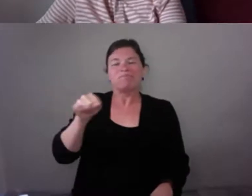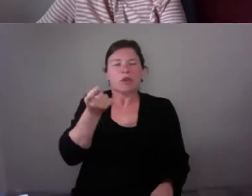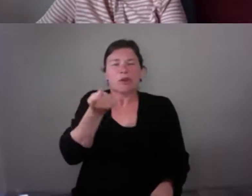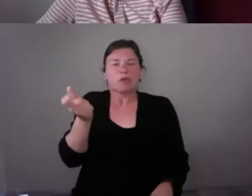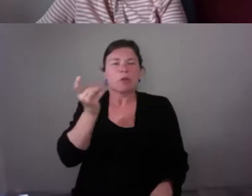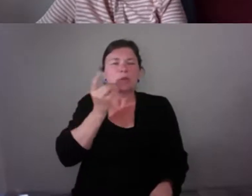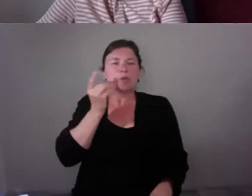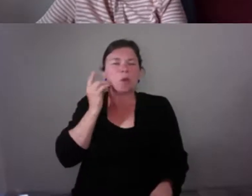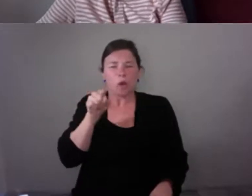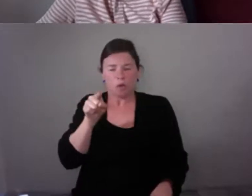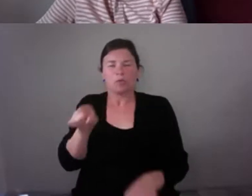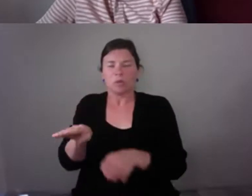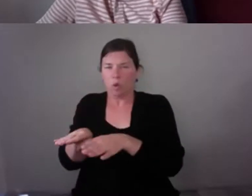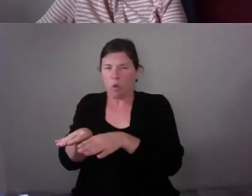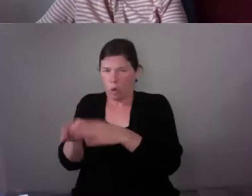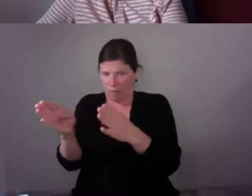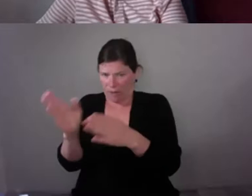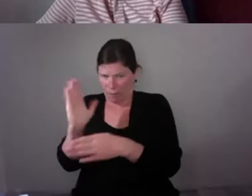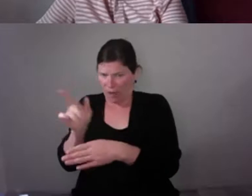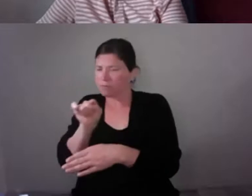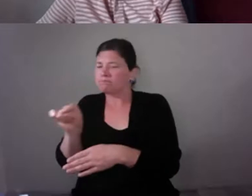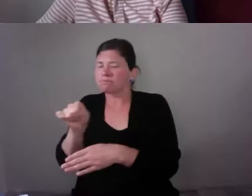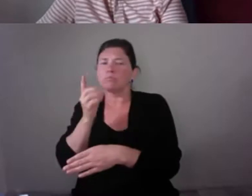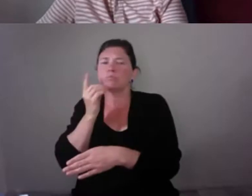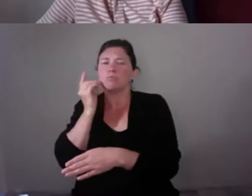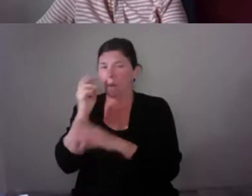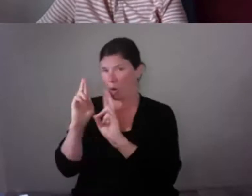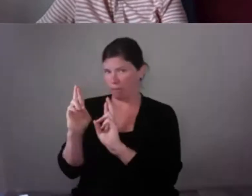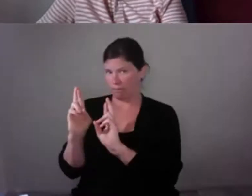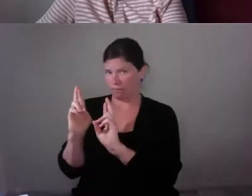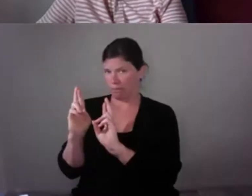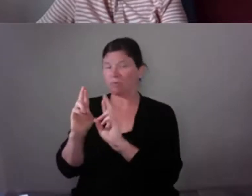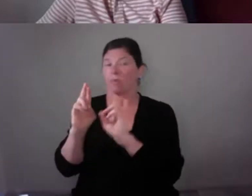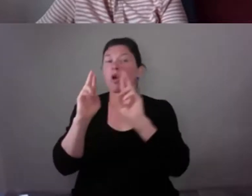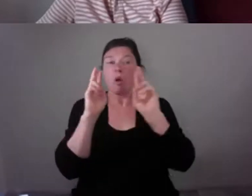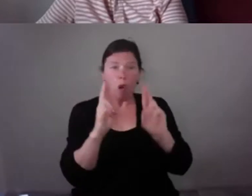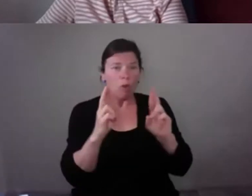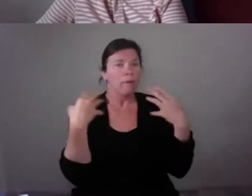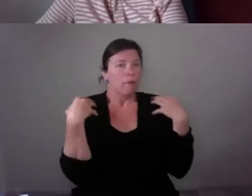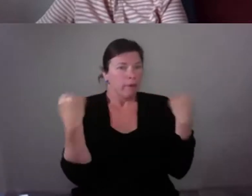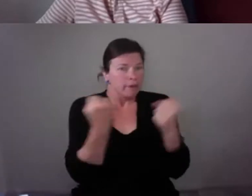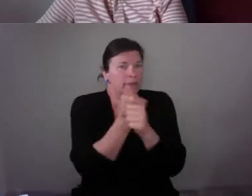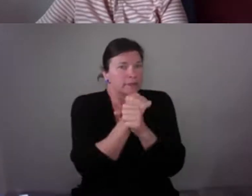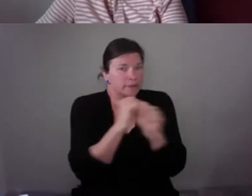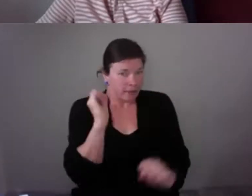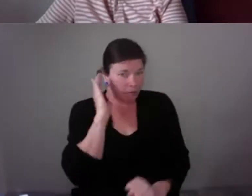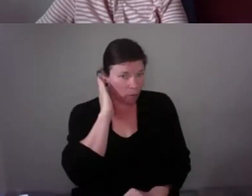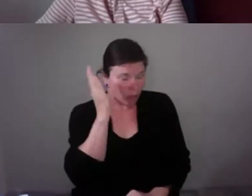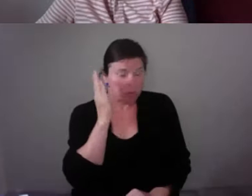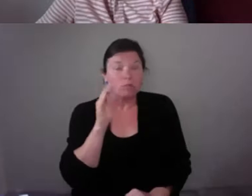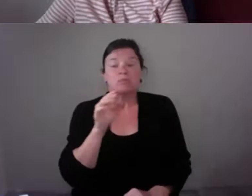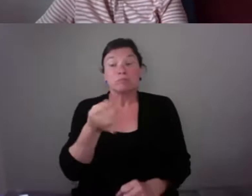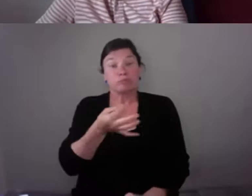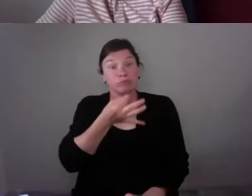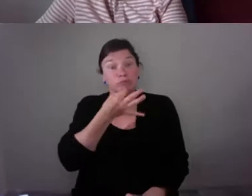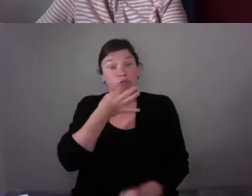we like opening at Syracuse. Like we're hoping that it's healthy and safe. There are students coming back in a